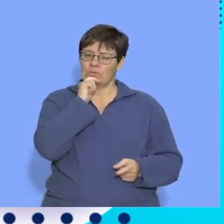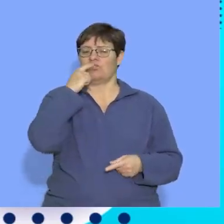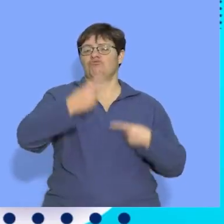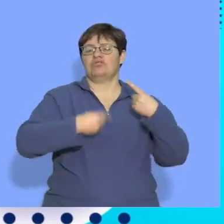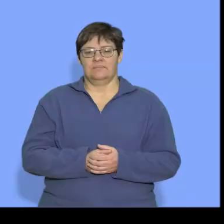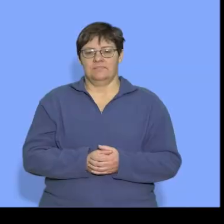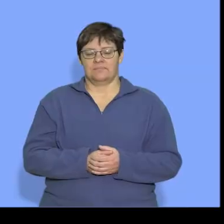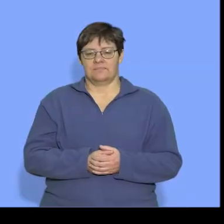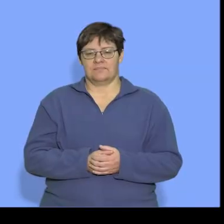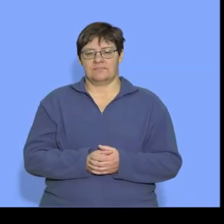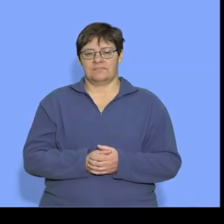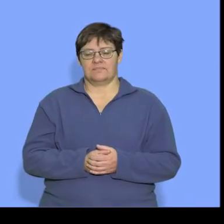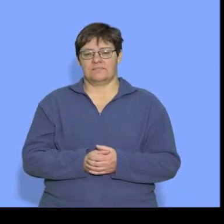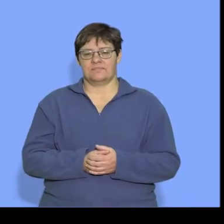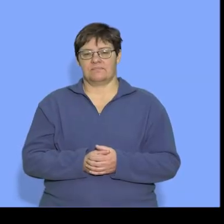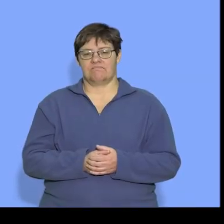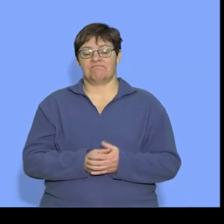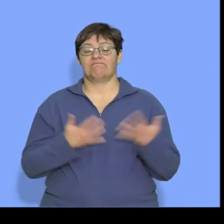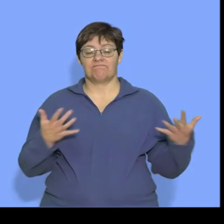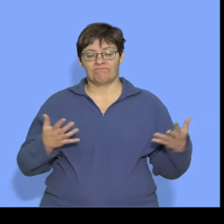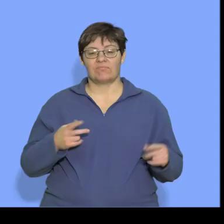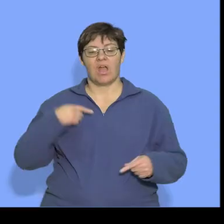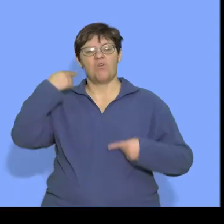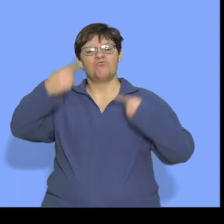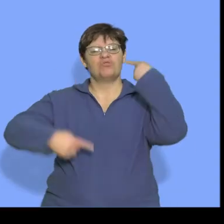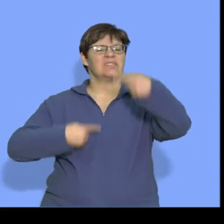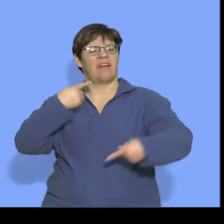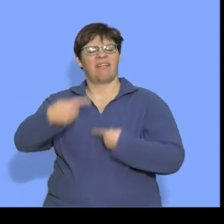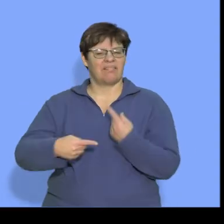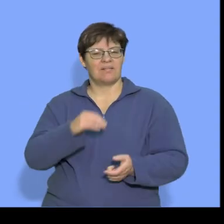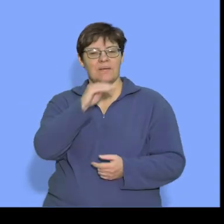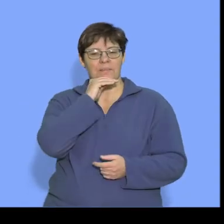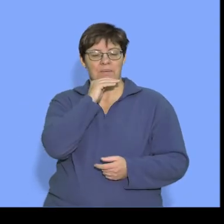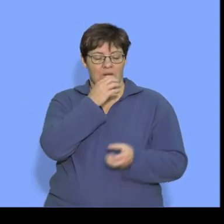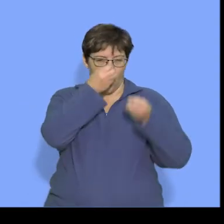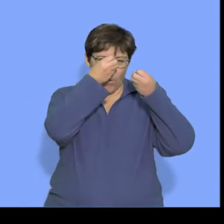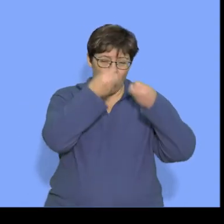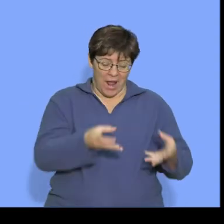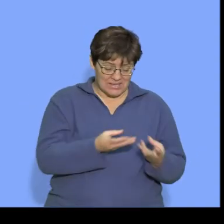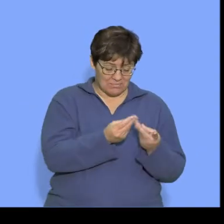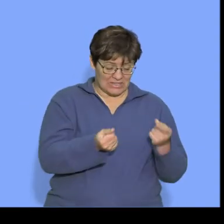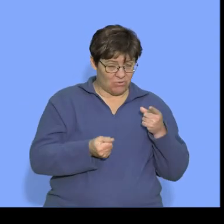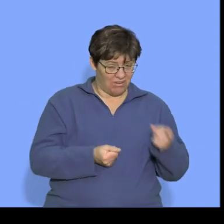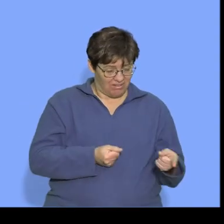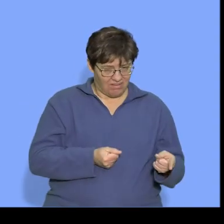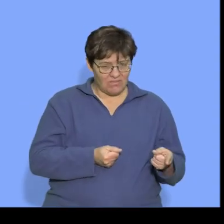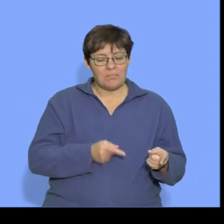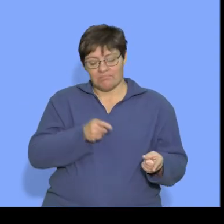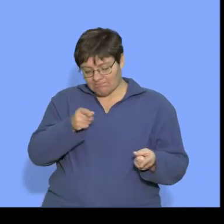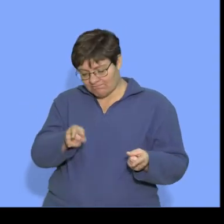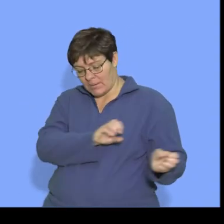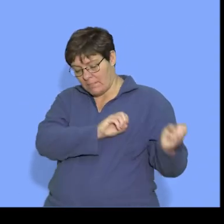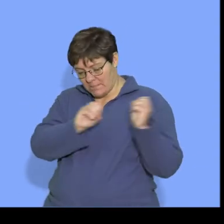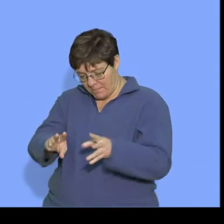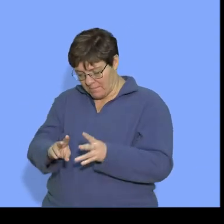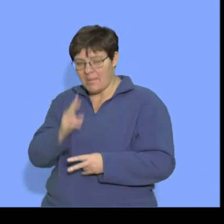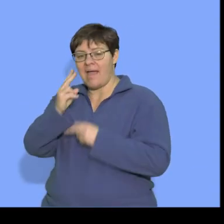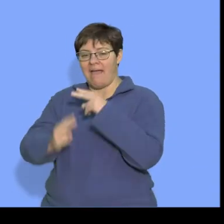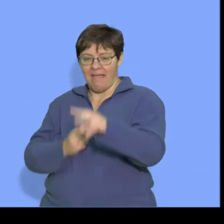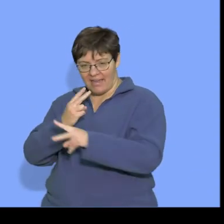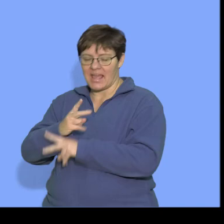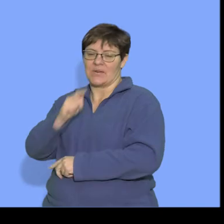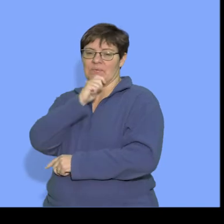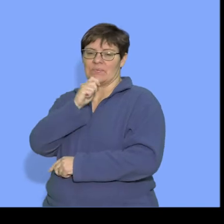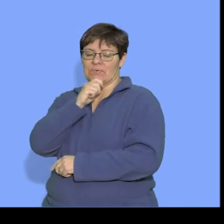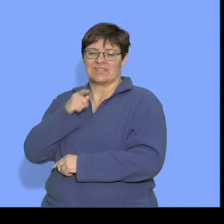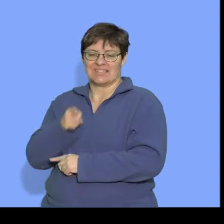simple question. So recycling is a process of converting waste materials into reusable objects to prevent waste of